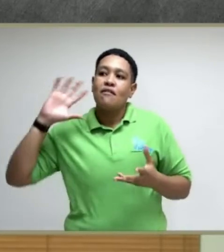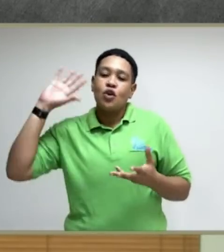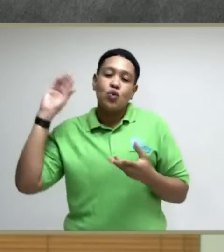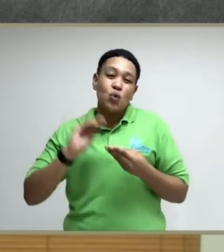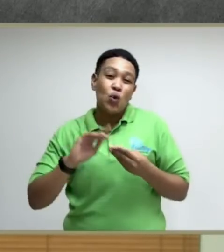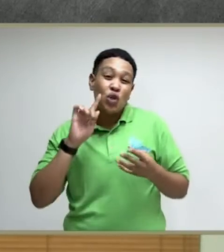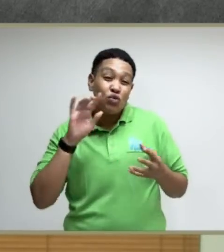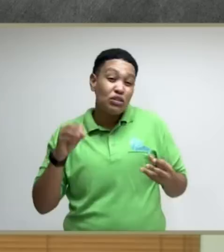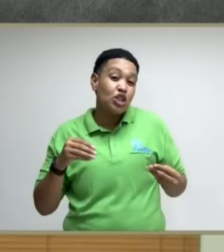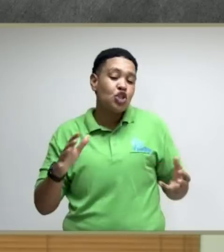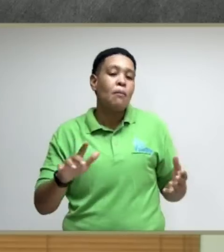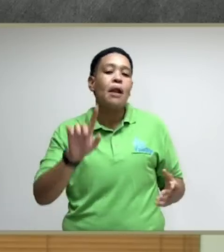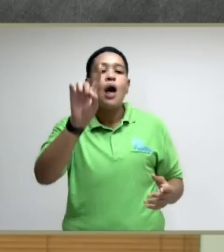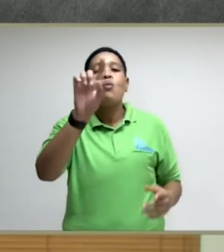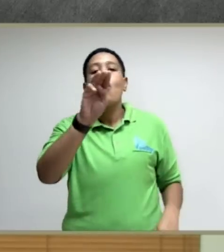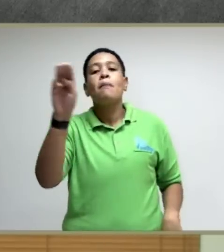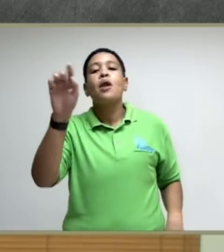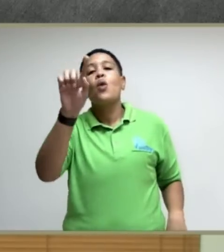of